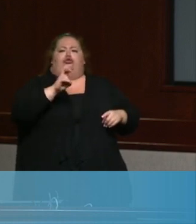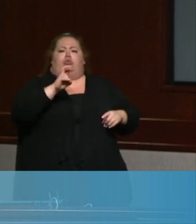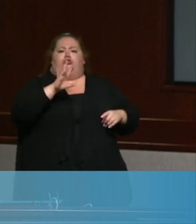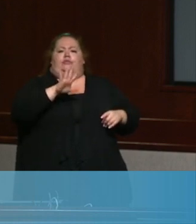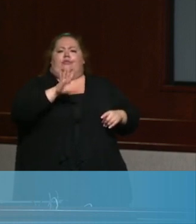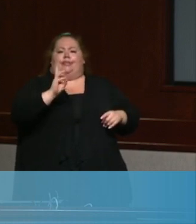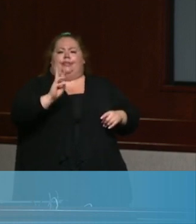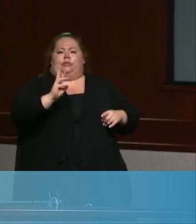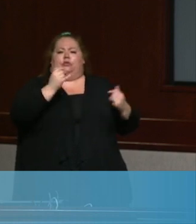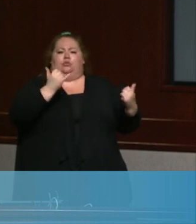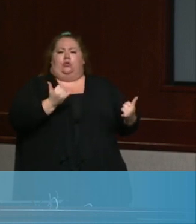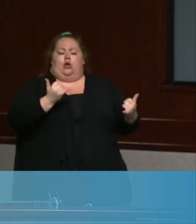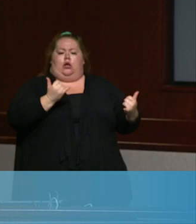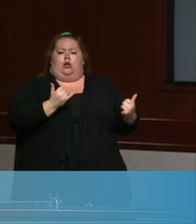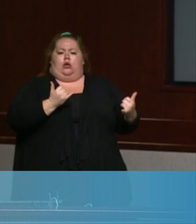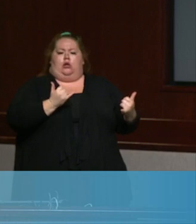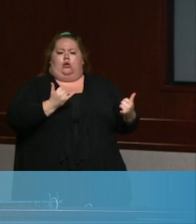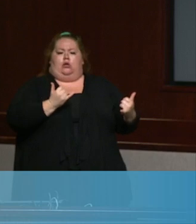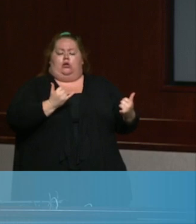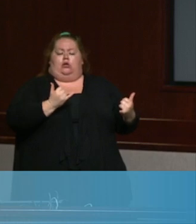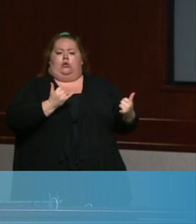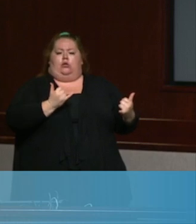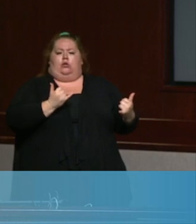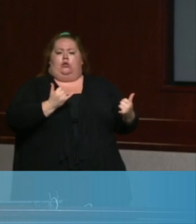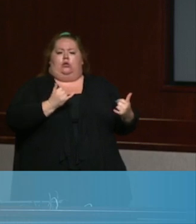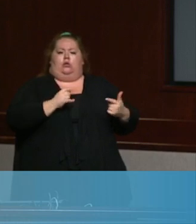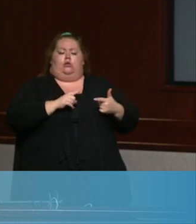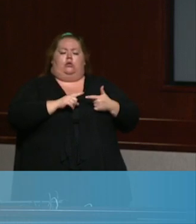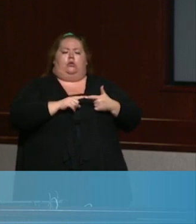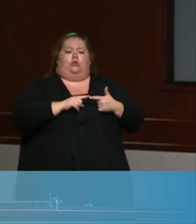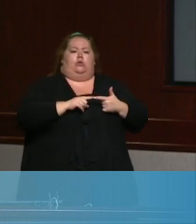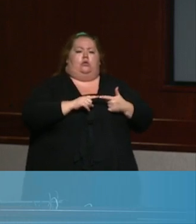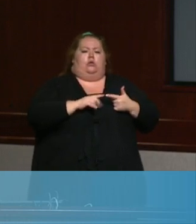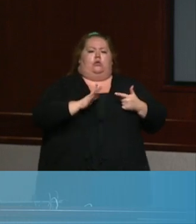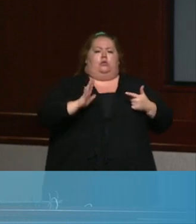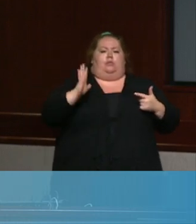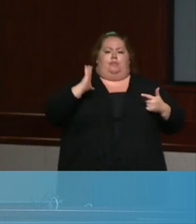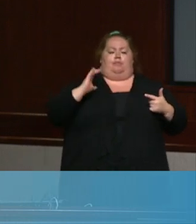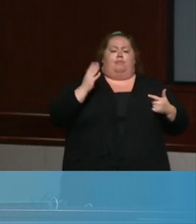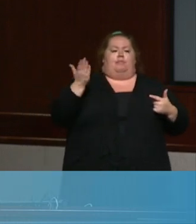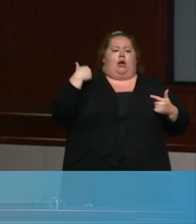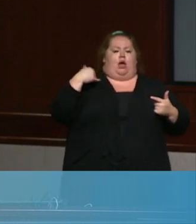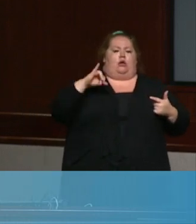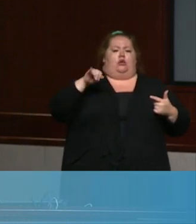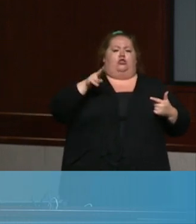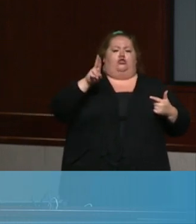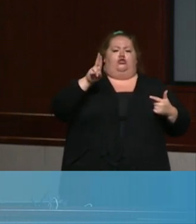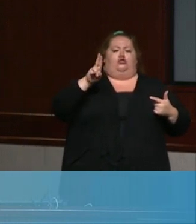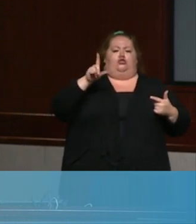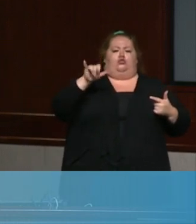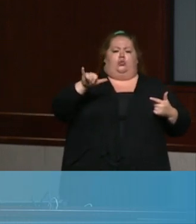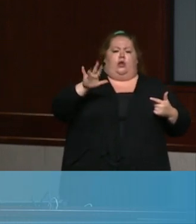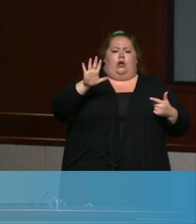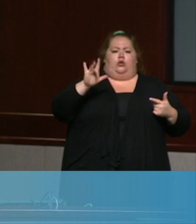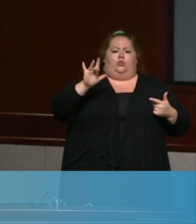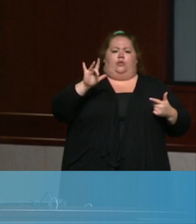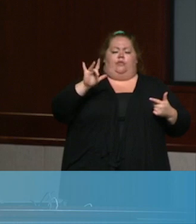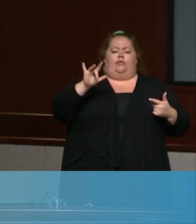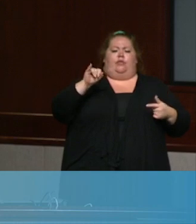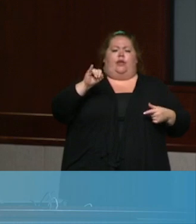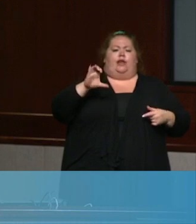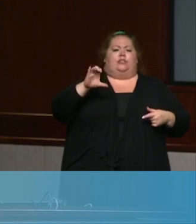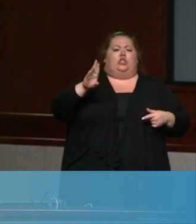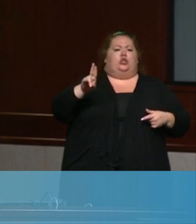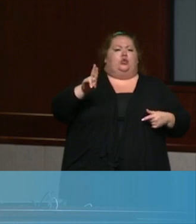said today, and that was sort of at a critical capacity. Back on July 25th on the dashboard, it listed the number of ICUs or hospitalized